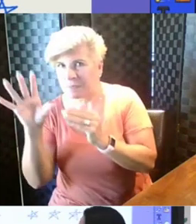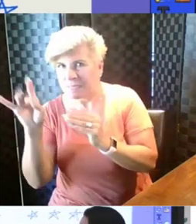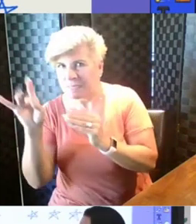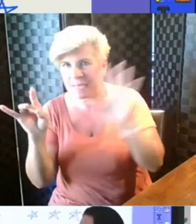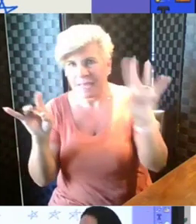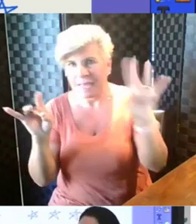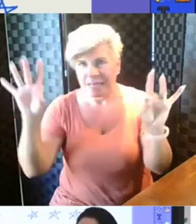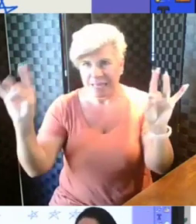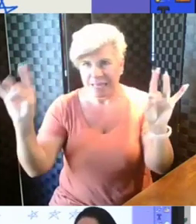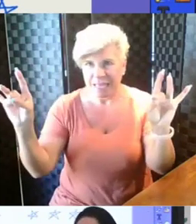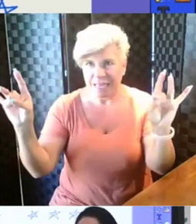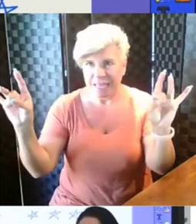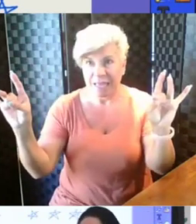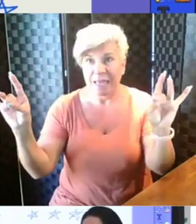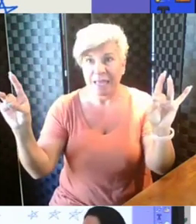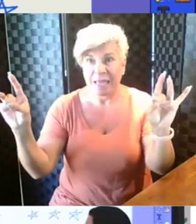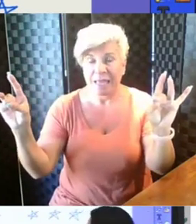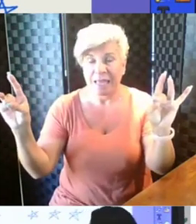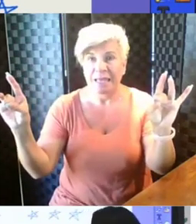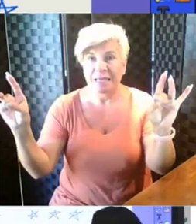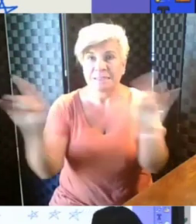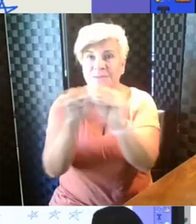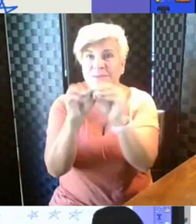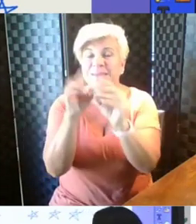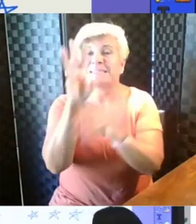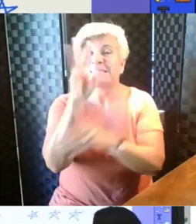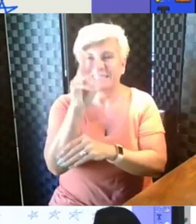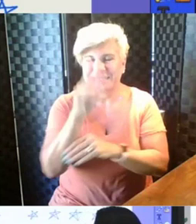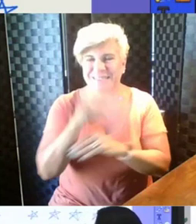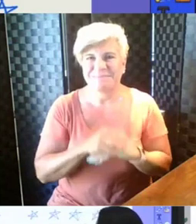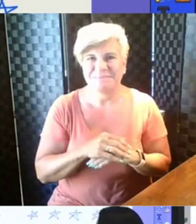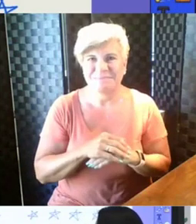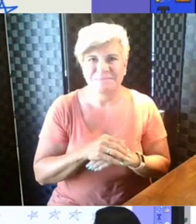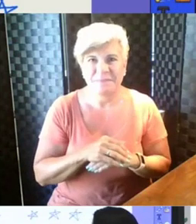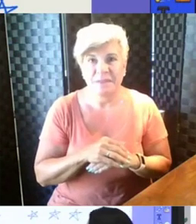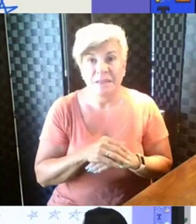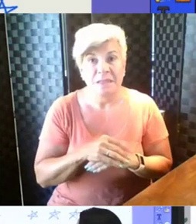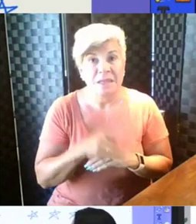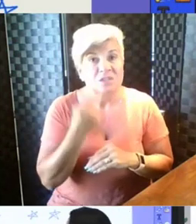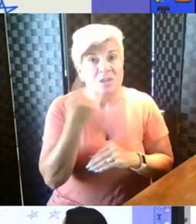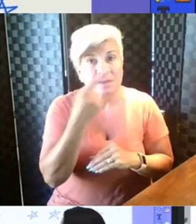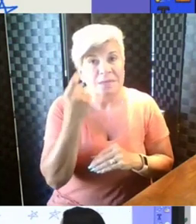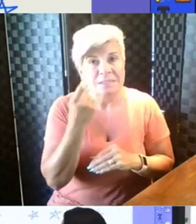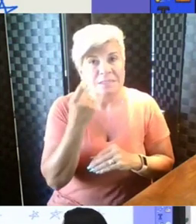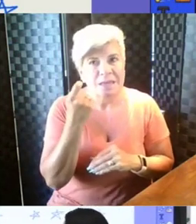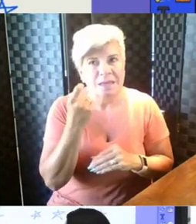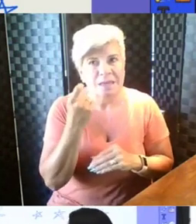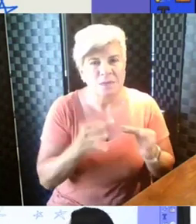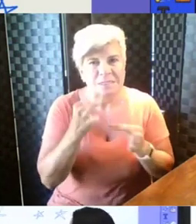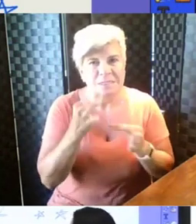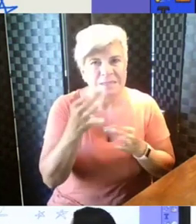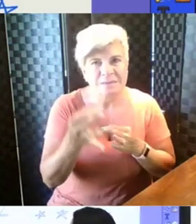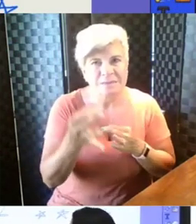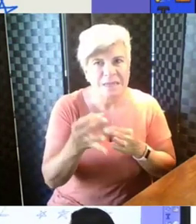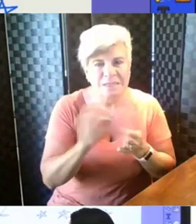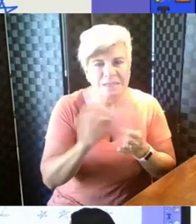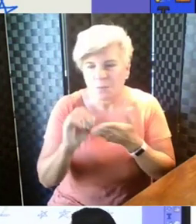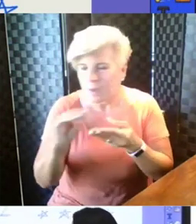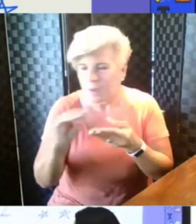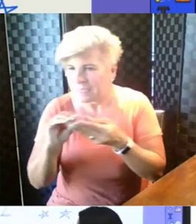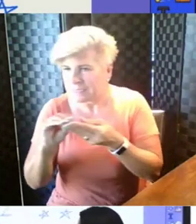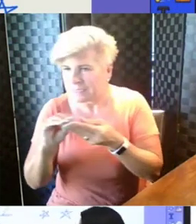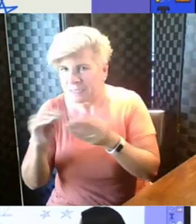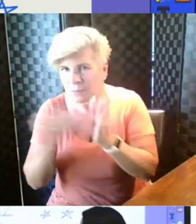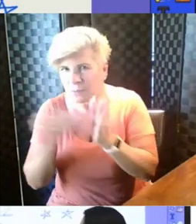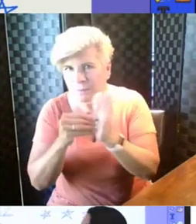4 plus 4 equals 8 and 4 plus 4 equals 8, and I know 8 plus 8 is a double, and that equals 16. So just because we're skip counting and we're writing our